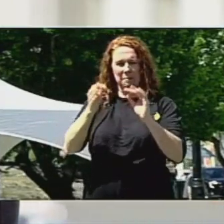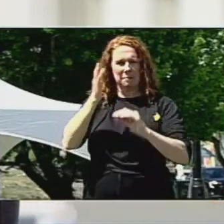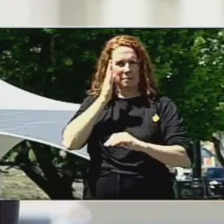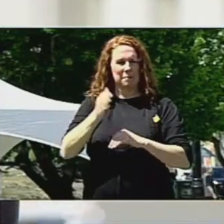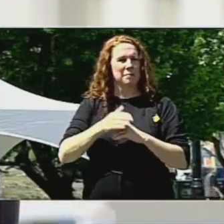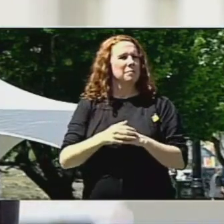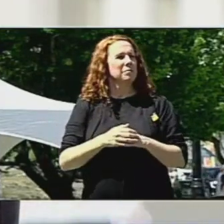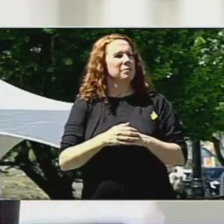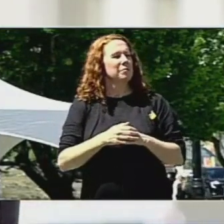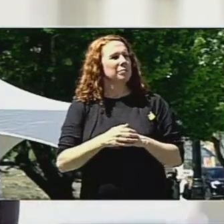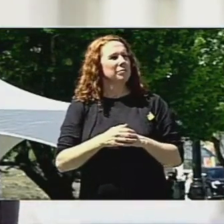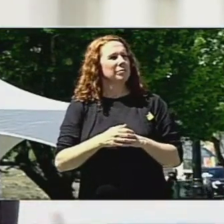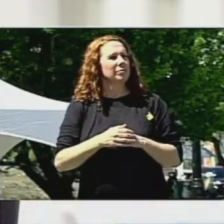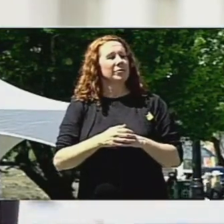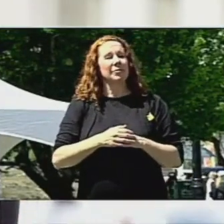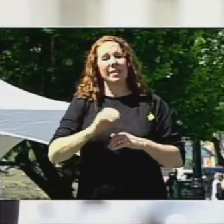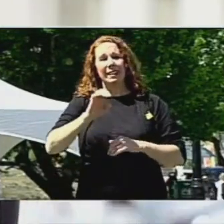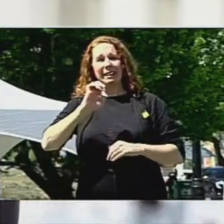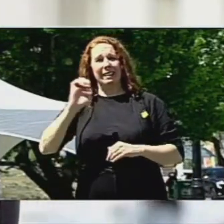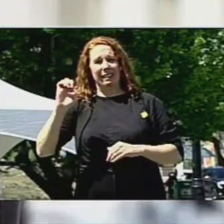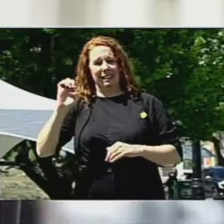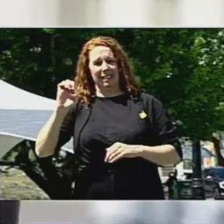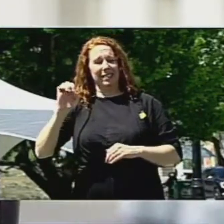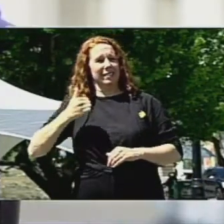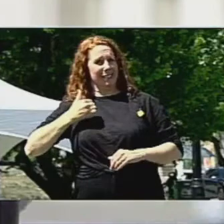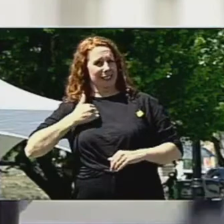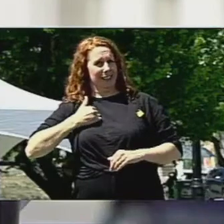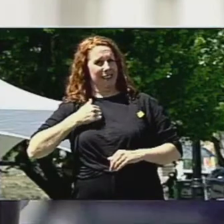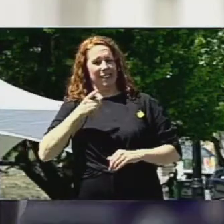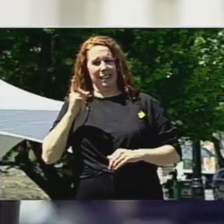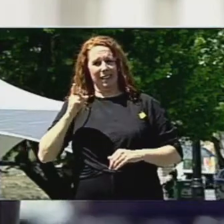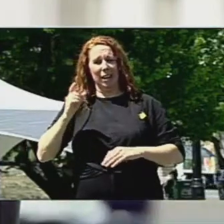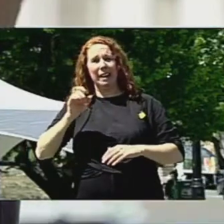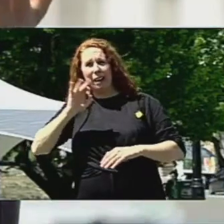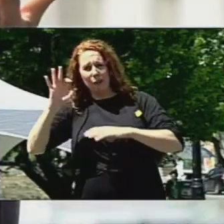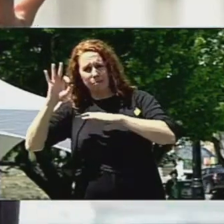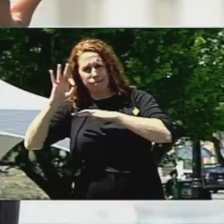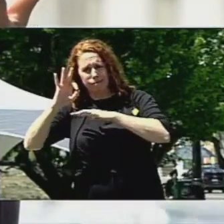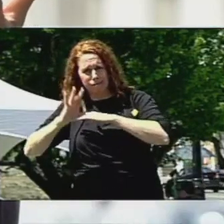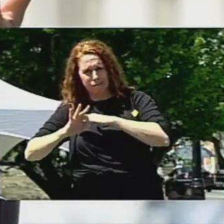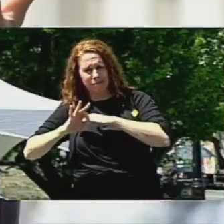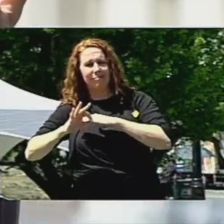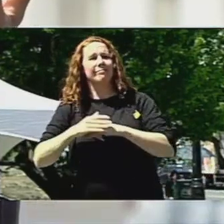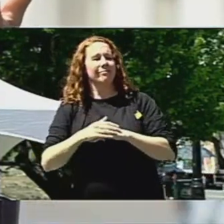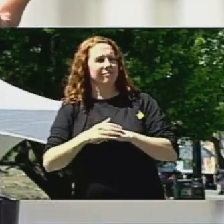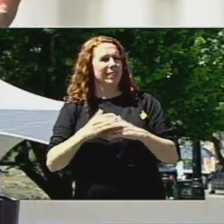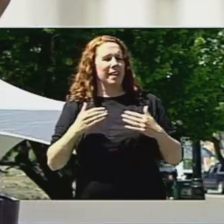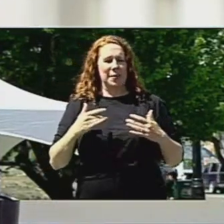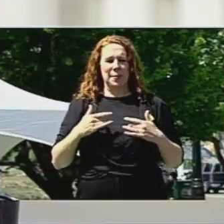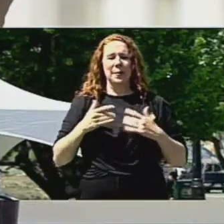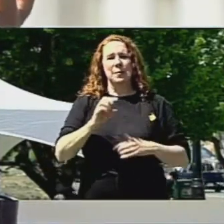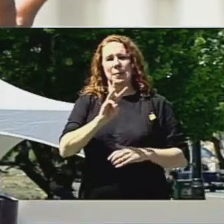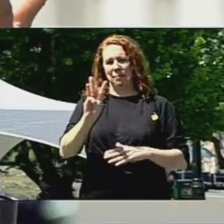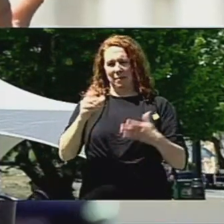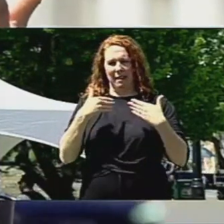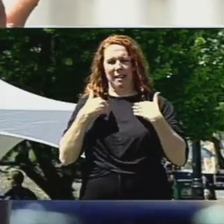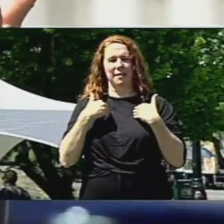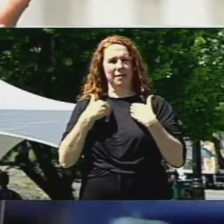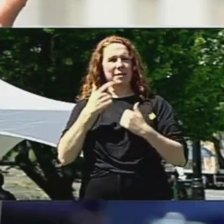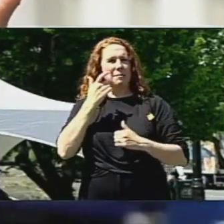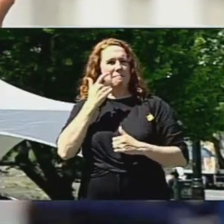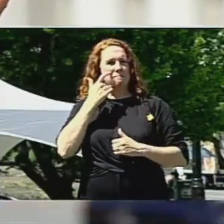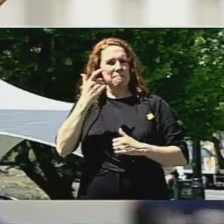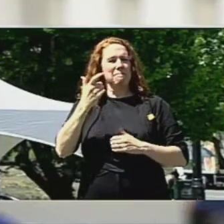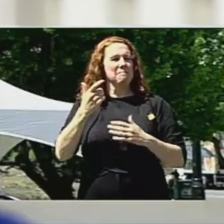there are folks on the far East Coast that the sun is already going down, we have an an event website, and you can watch the fast